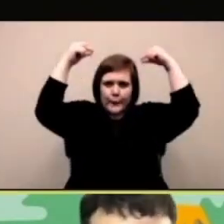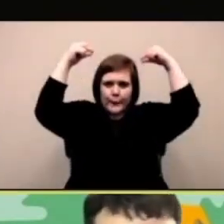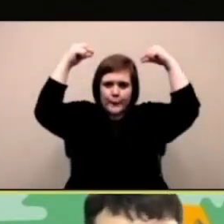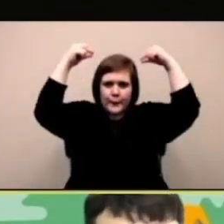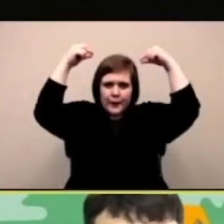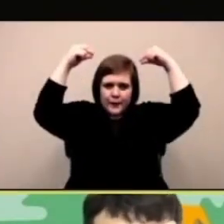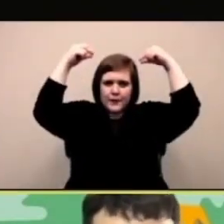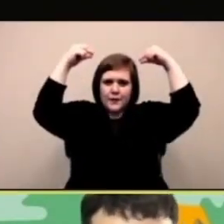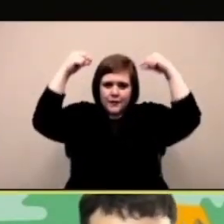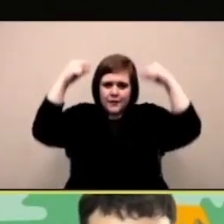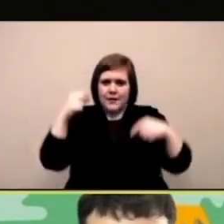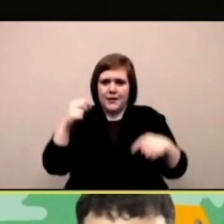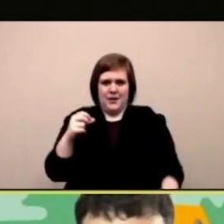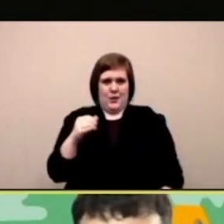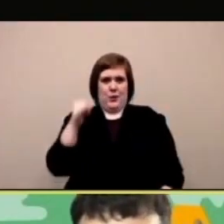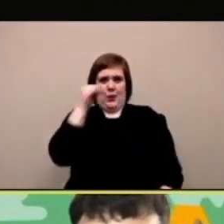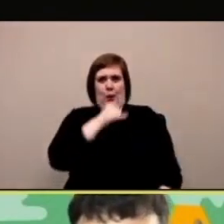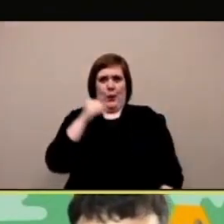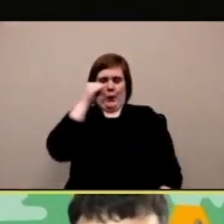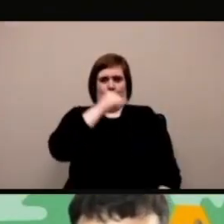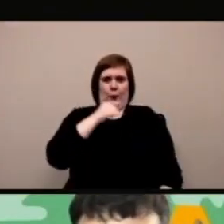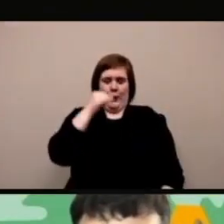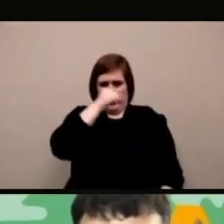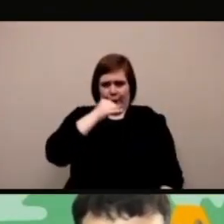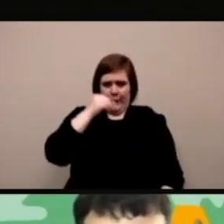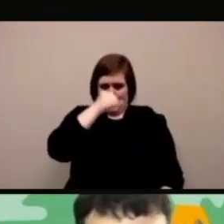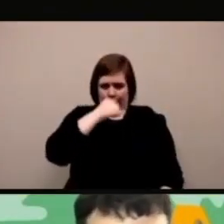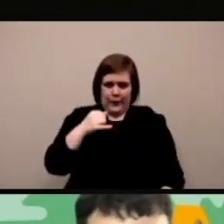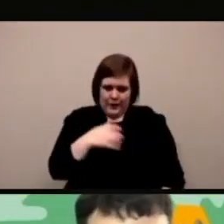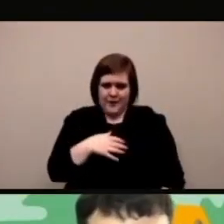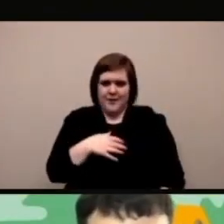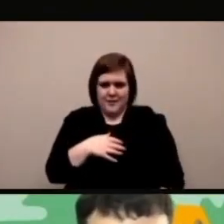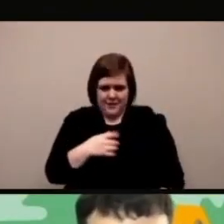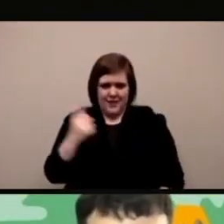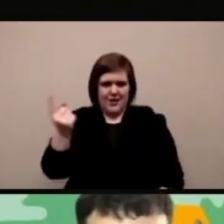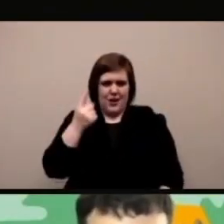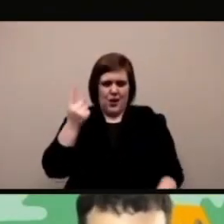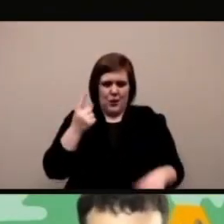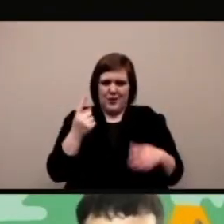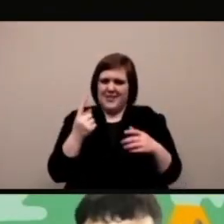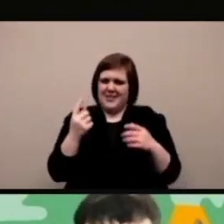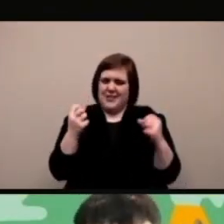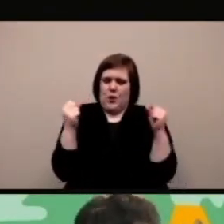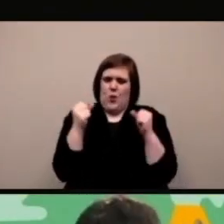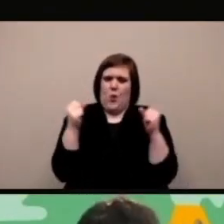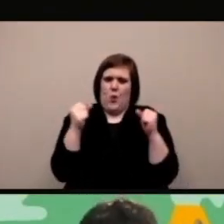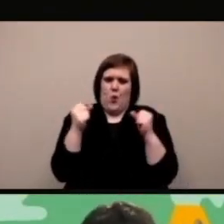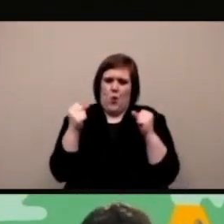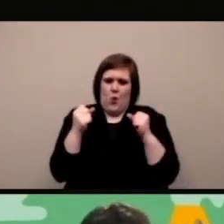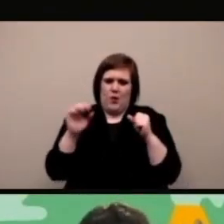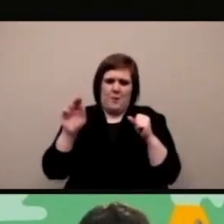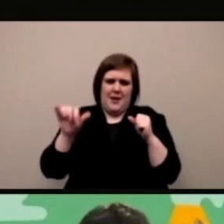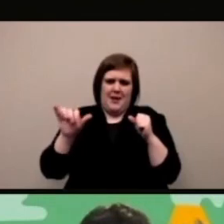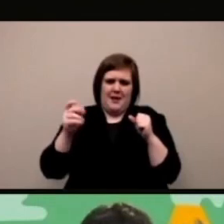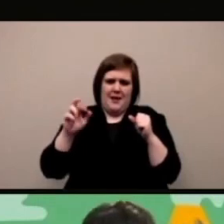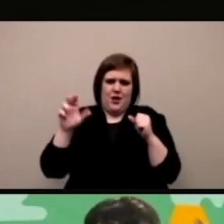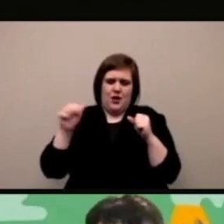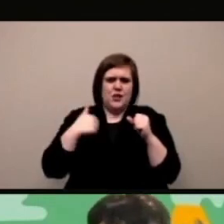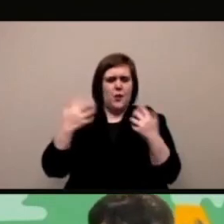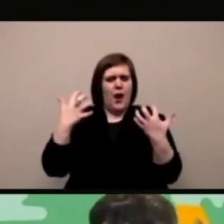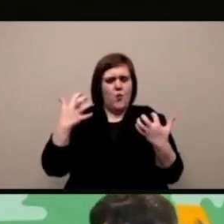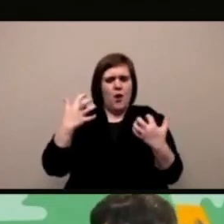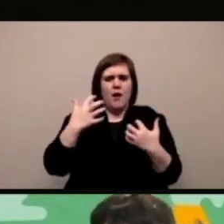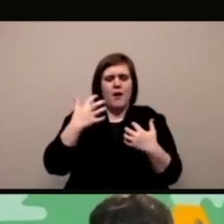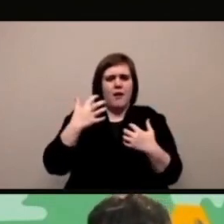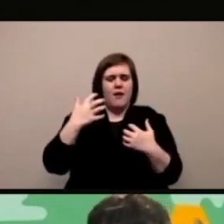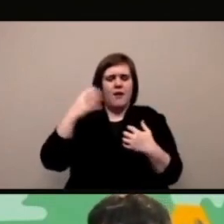whoa. And and then it's always cold in the Bay Area. At least it's cold for me. So I wish the sun would like follow